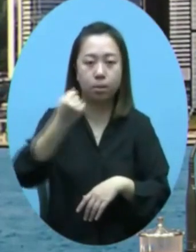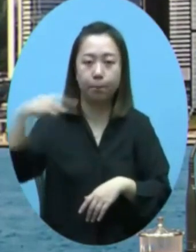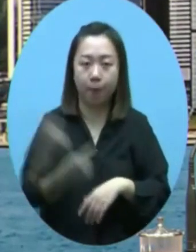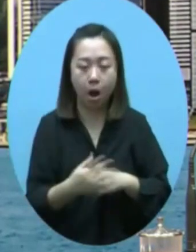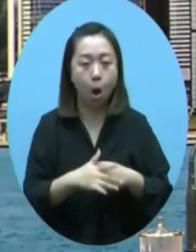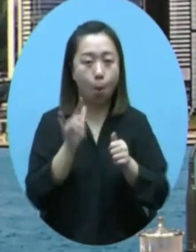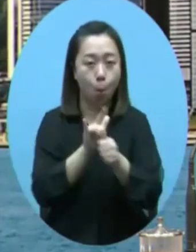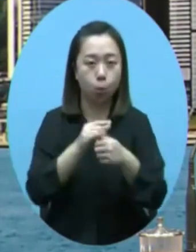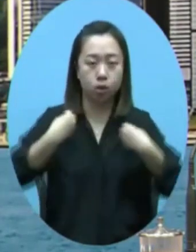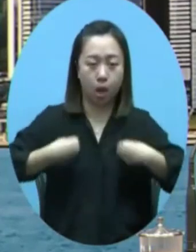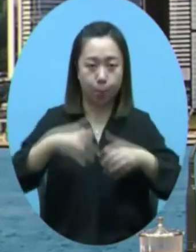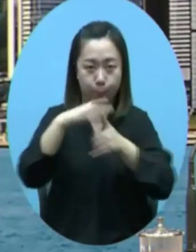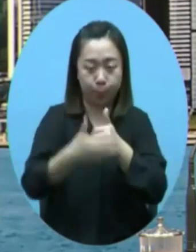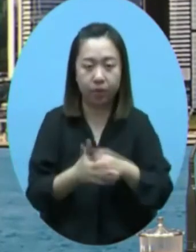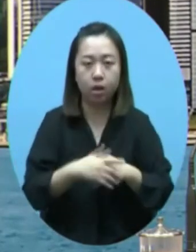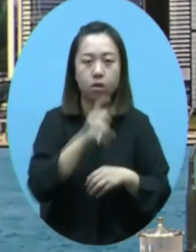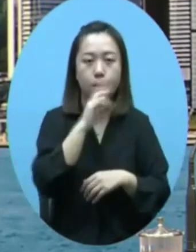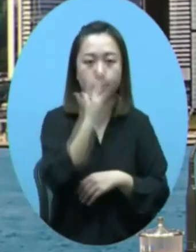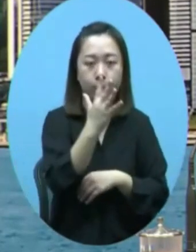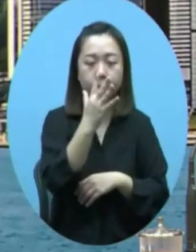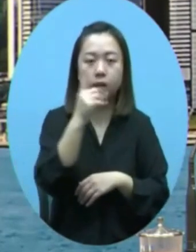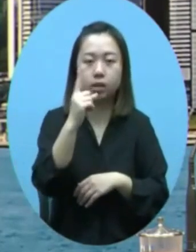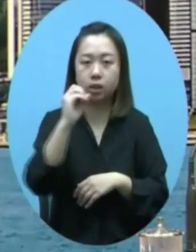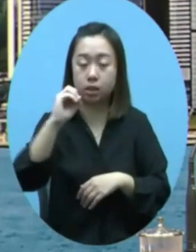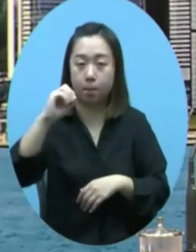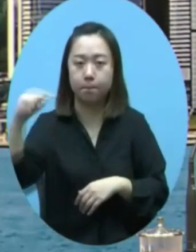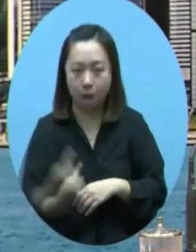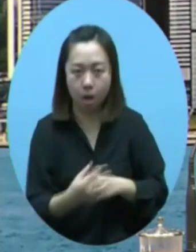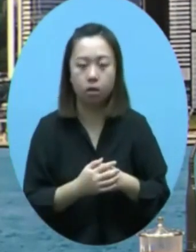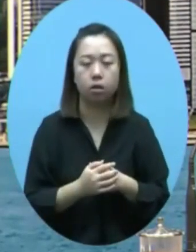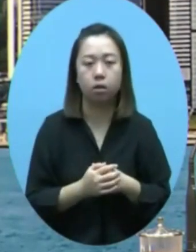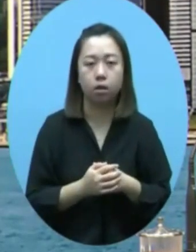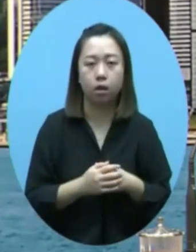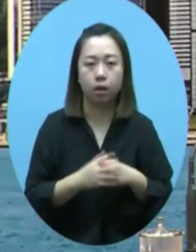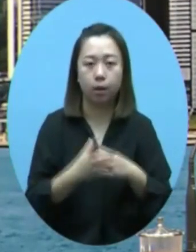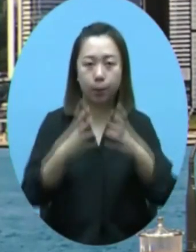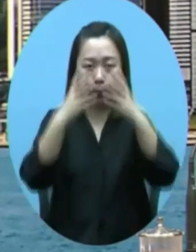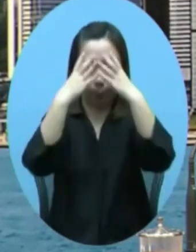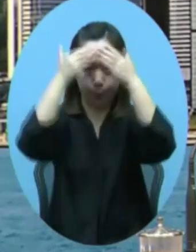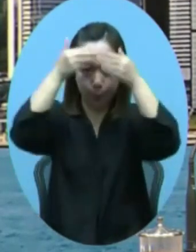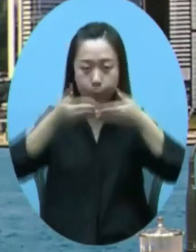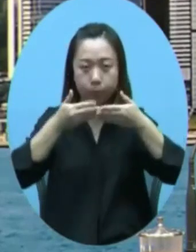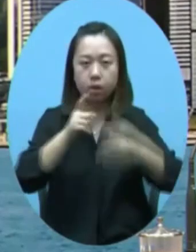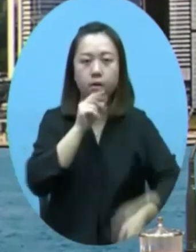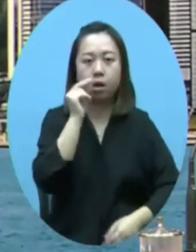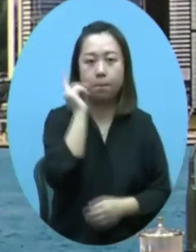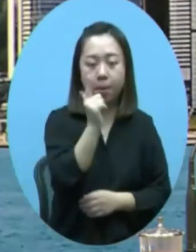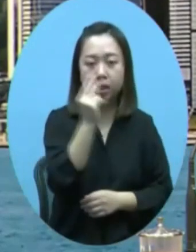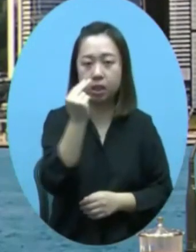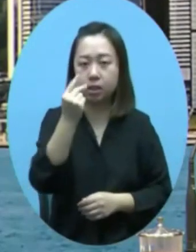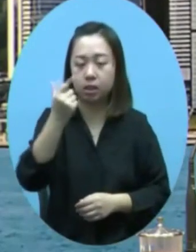2.6 million, protective suit 5.1 million, and for the face